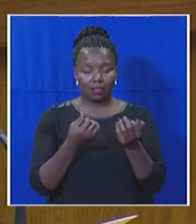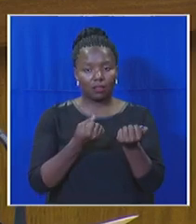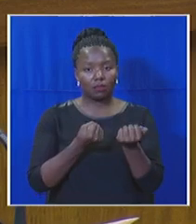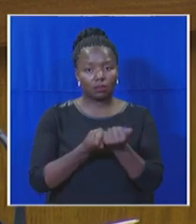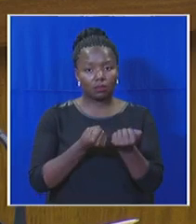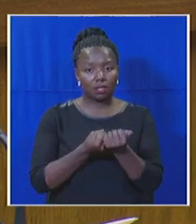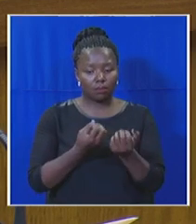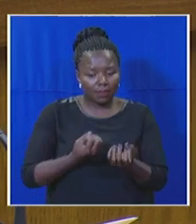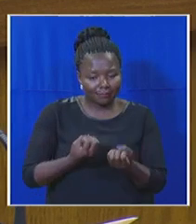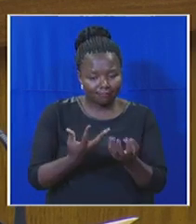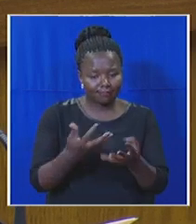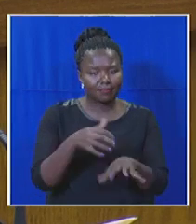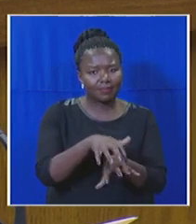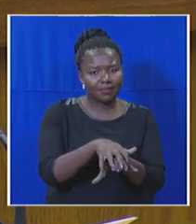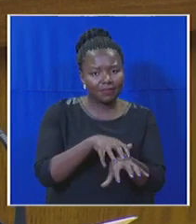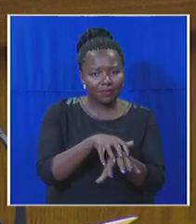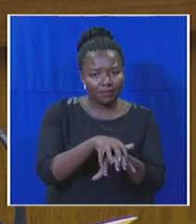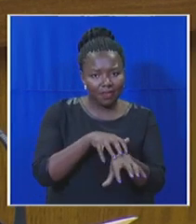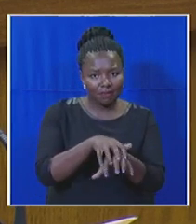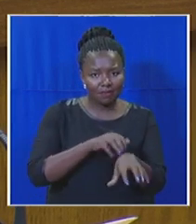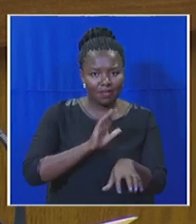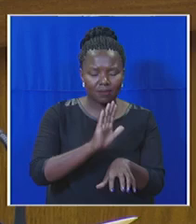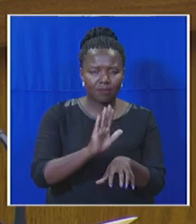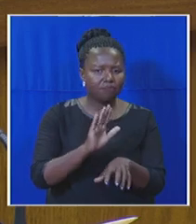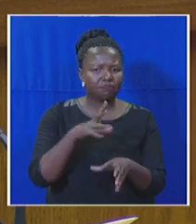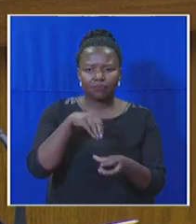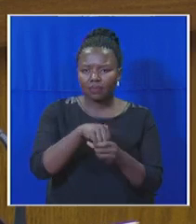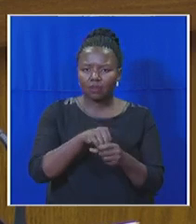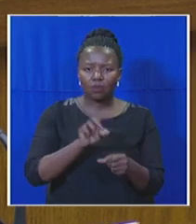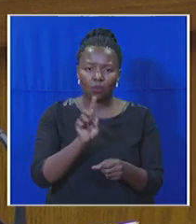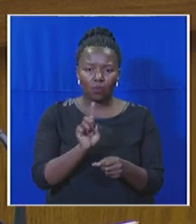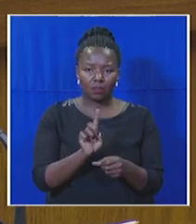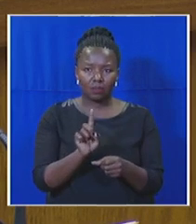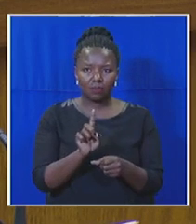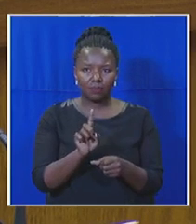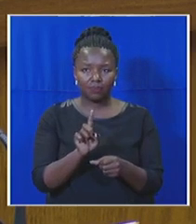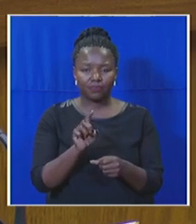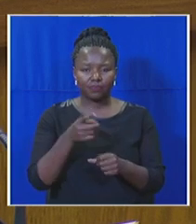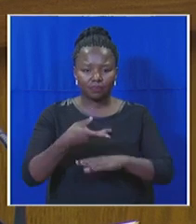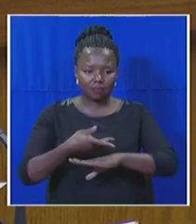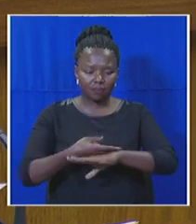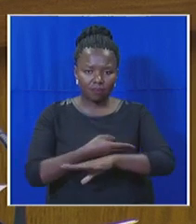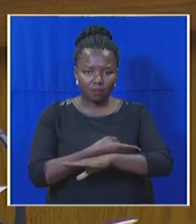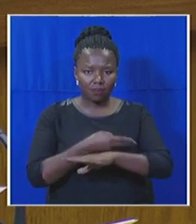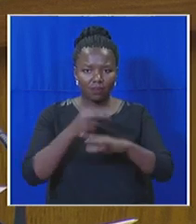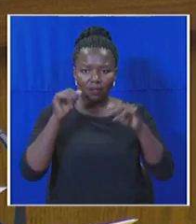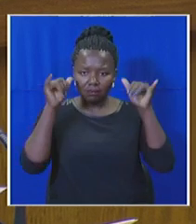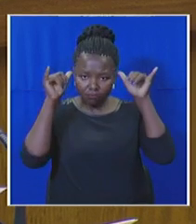or farmers includes the purchase and provision of livestock, feed,